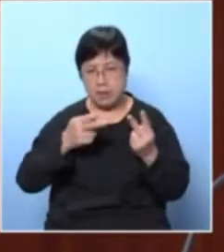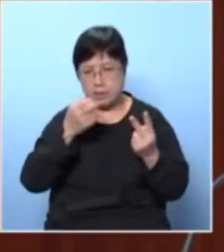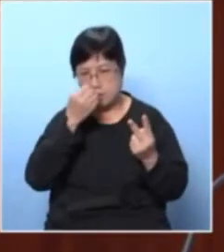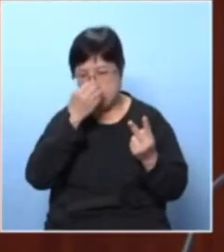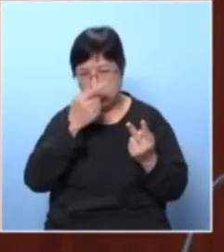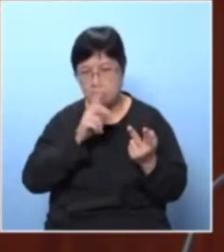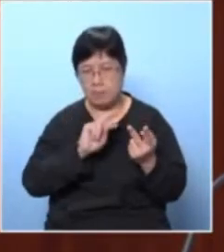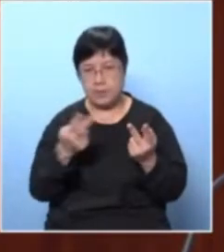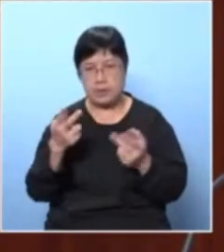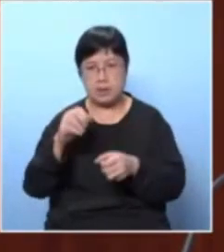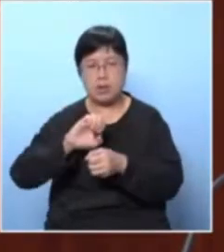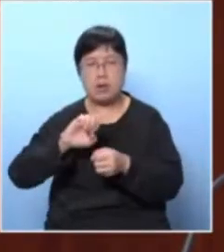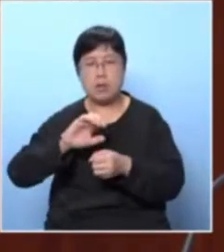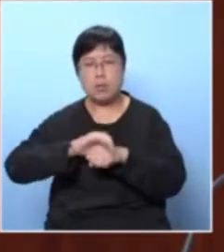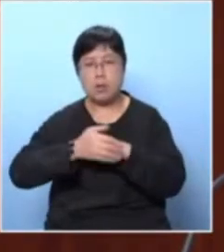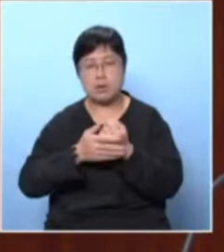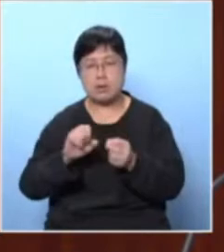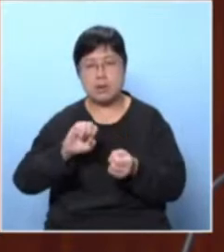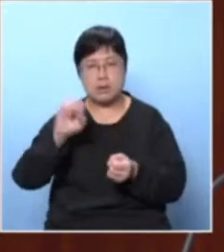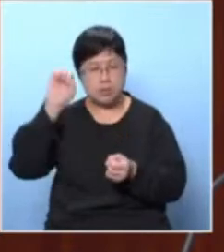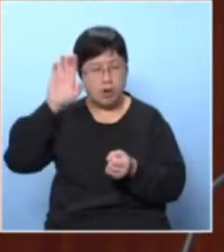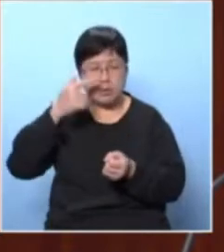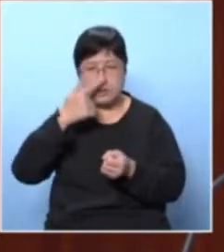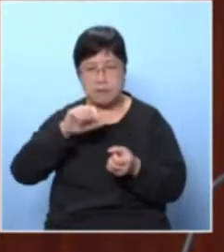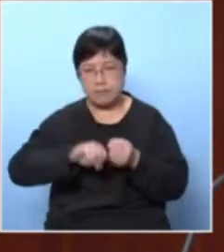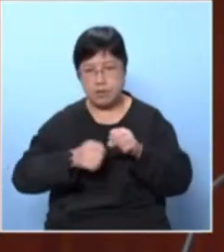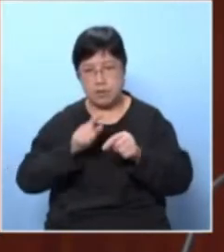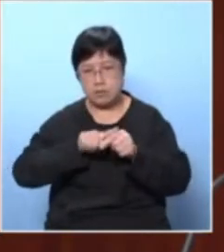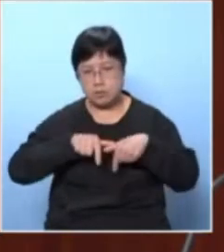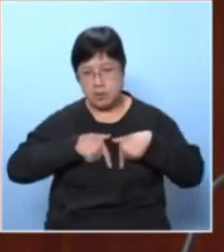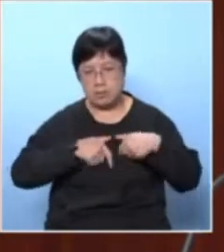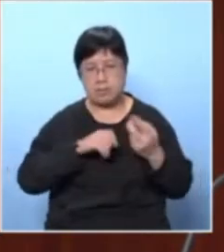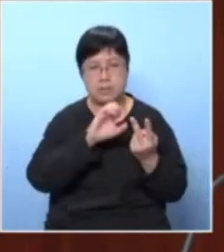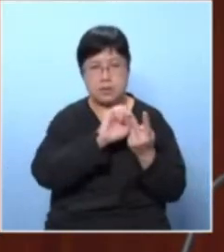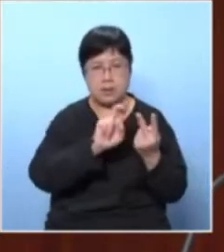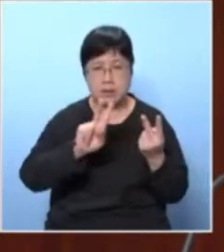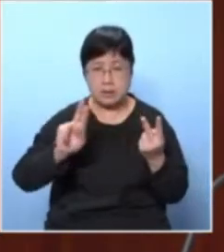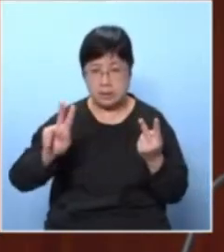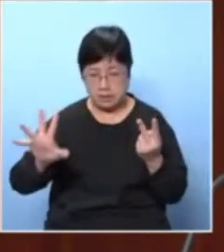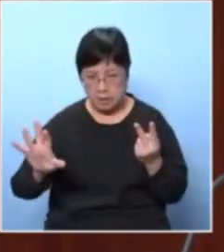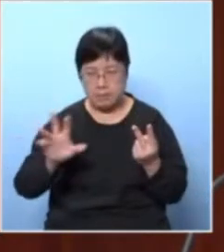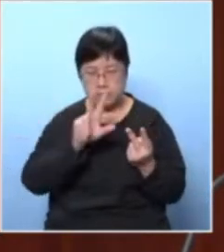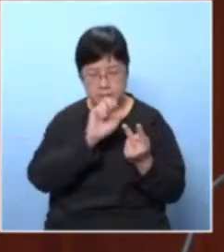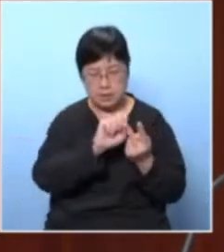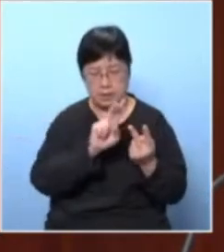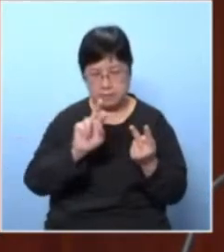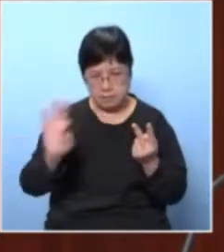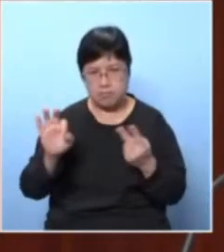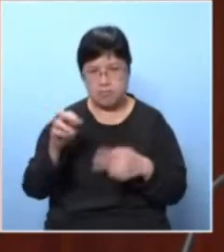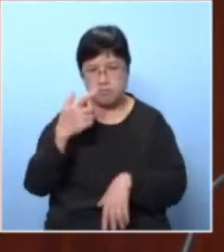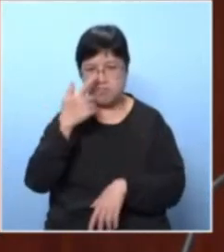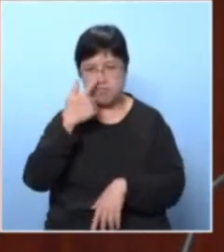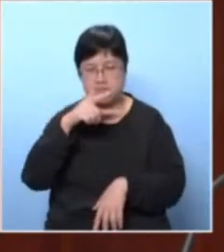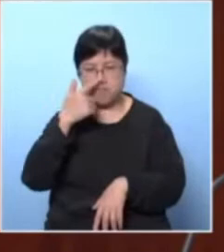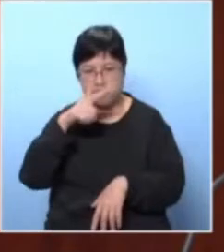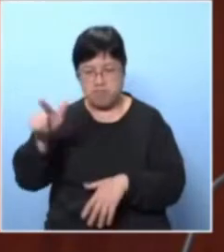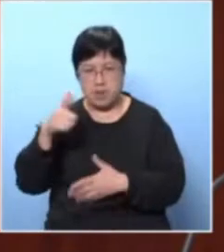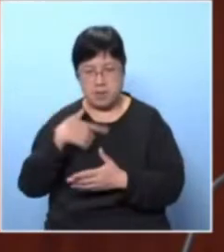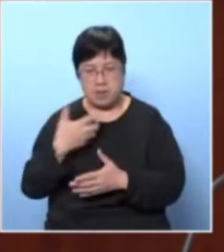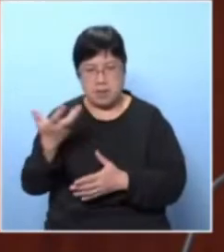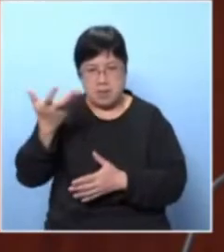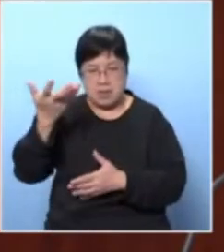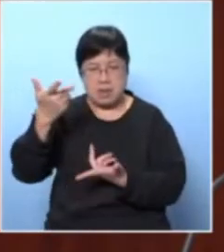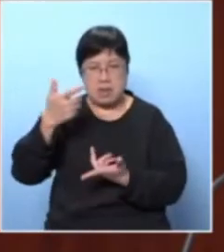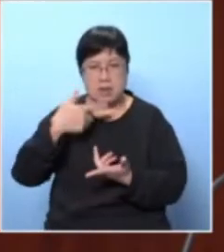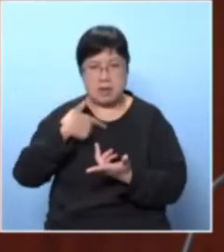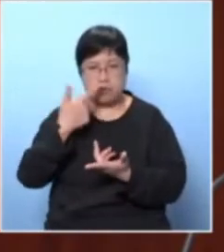Hong Kong into an international I&T center. On the Emerging Ecosystems ranking in 2023, Hong Kong ranks